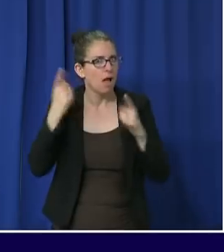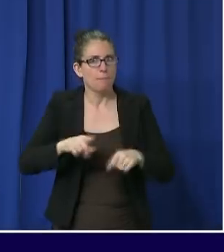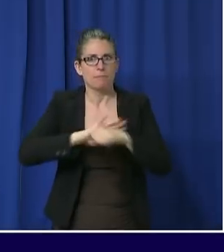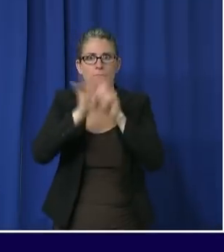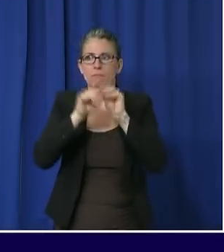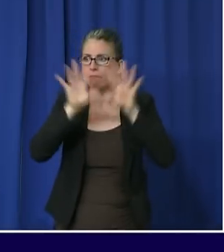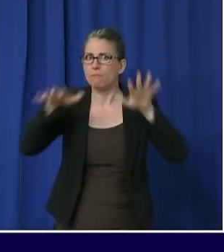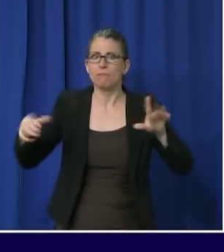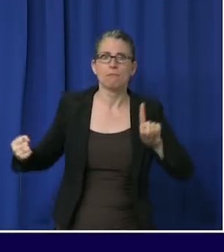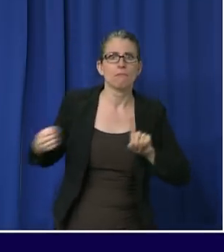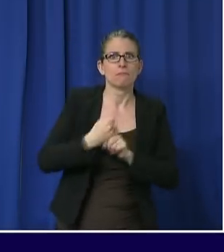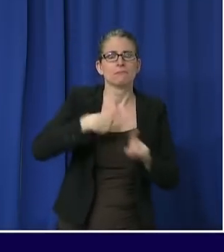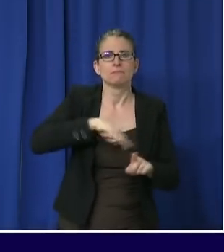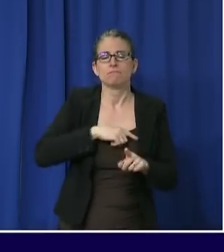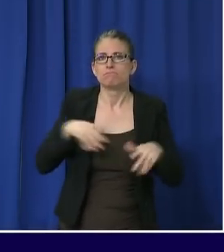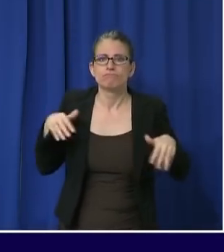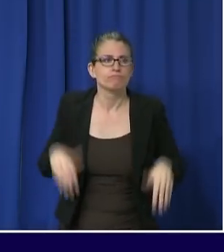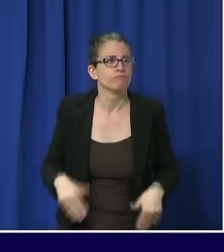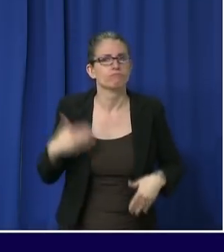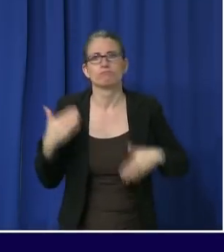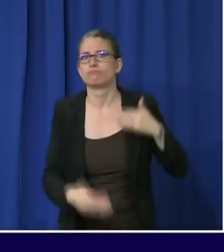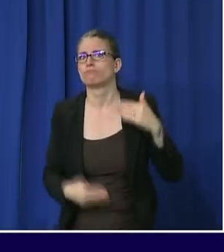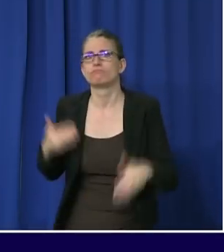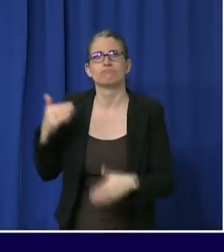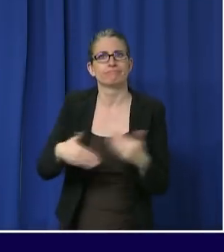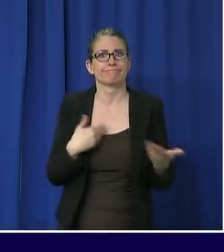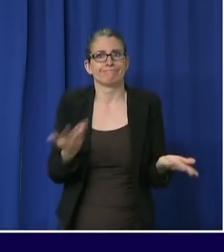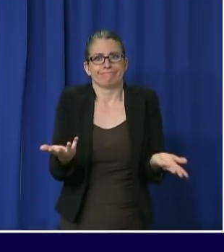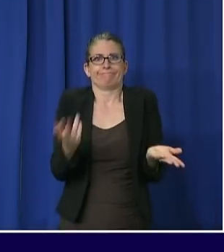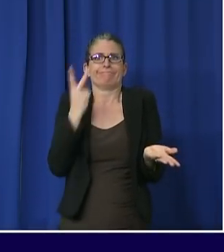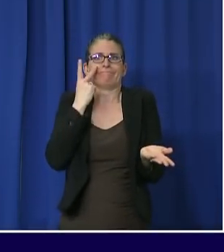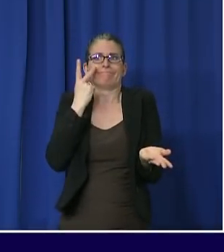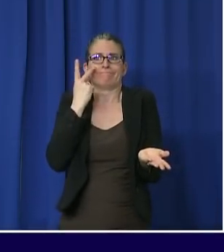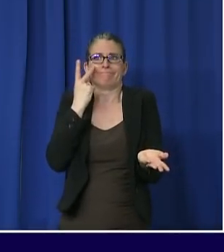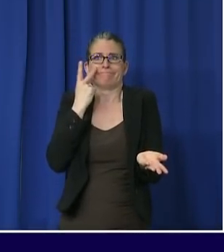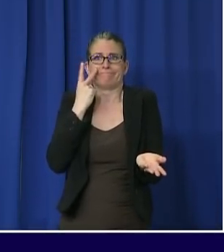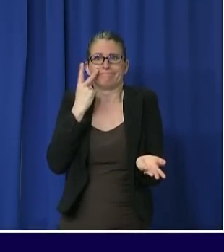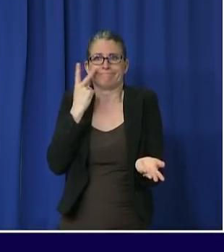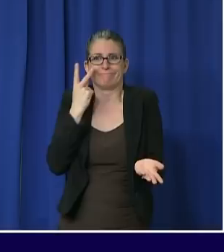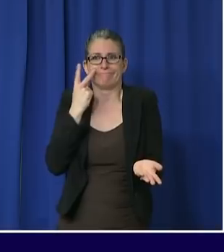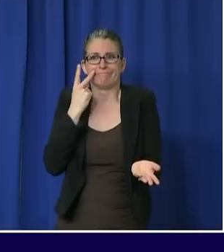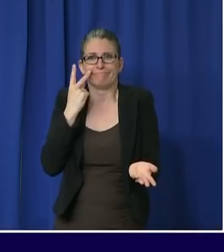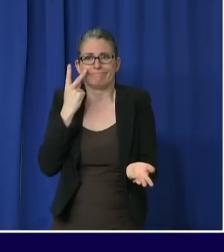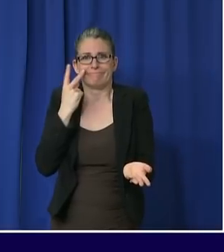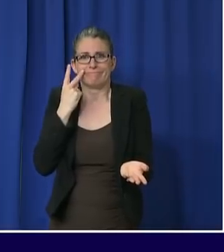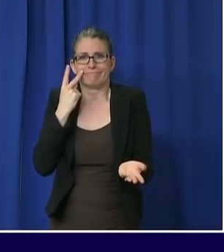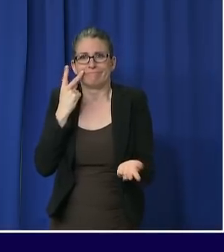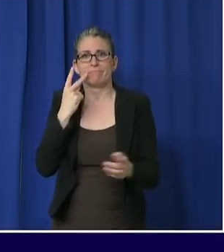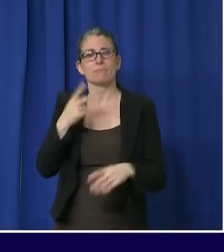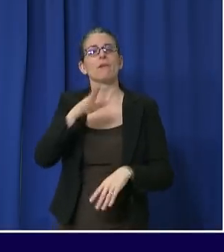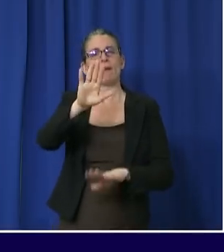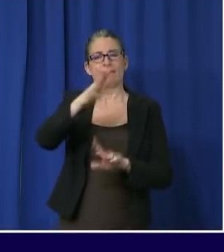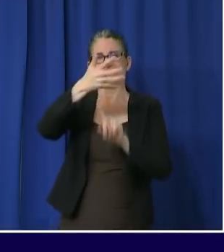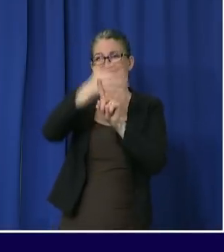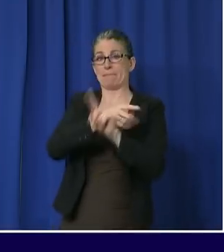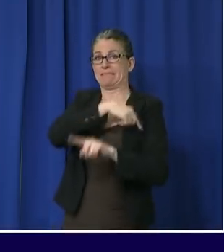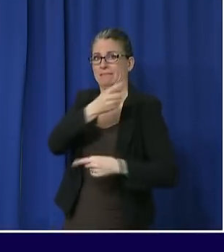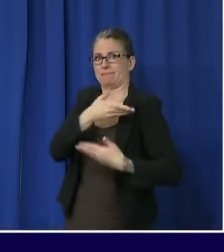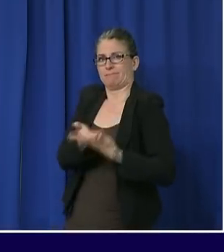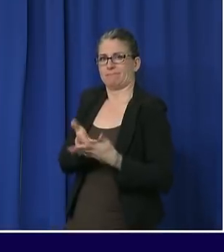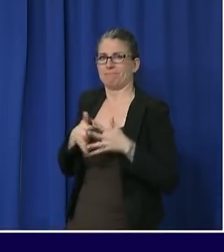state where there has been a very low background rate of disease, and coupled with the possibility